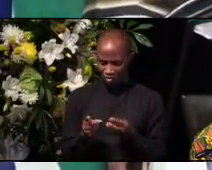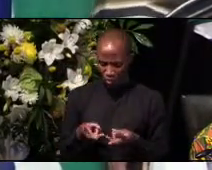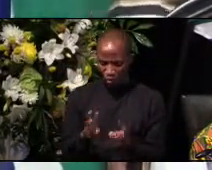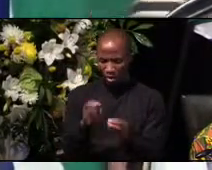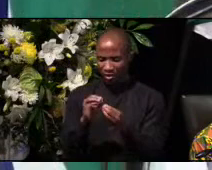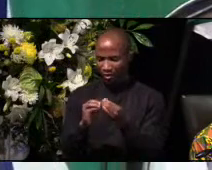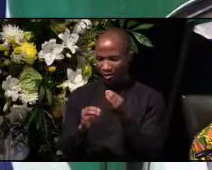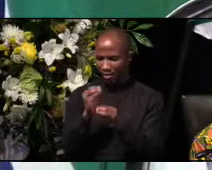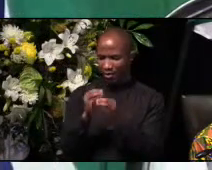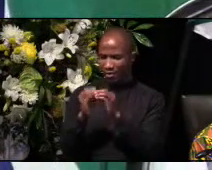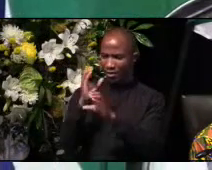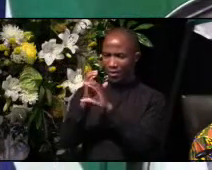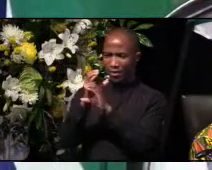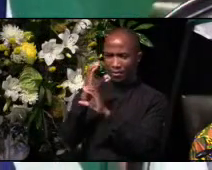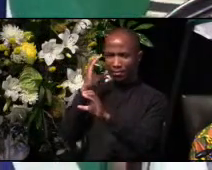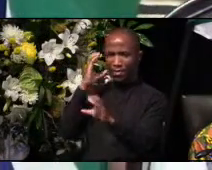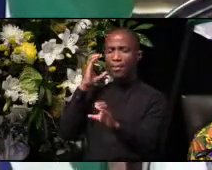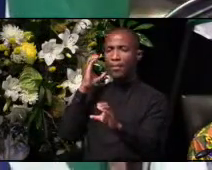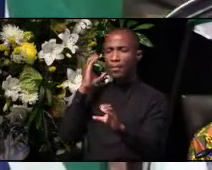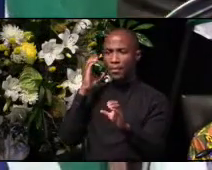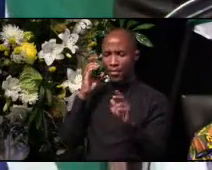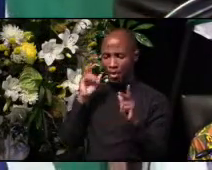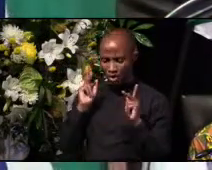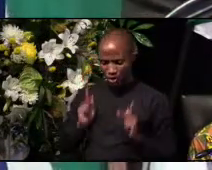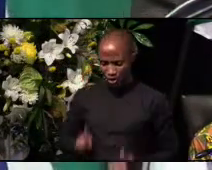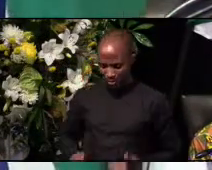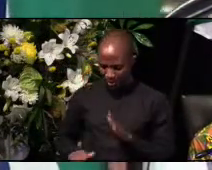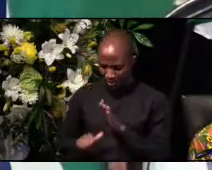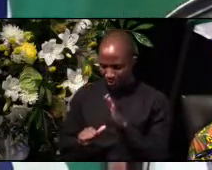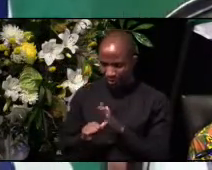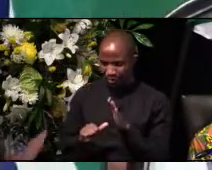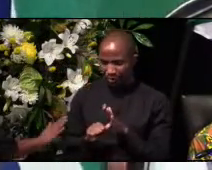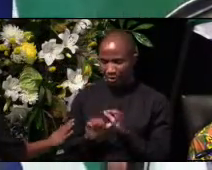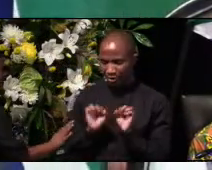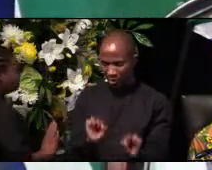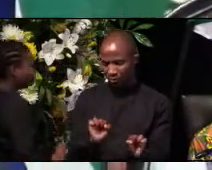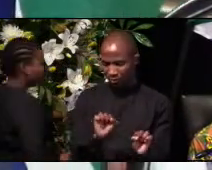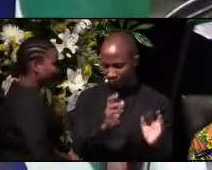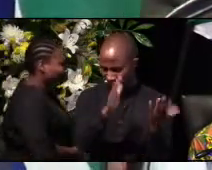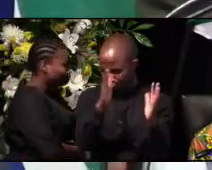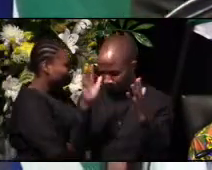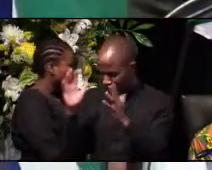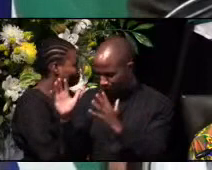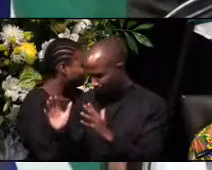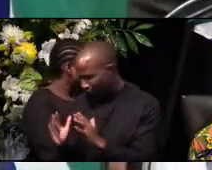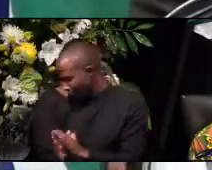forgot to invest on human consciousness all right